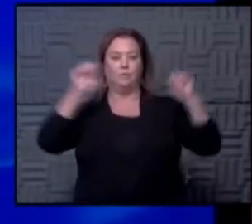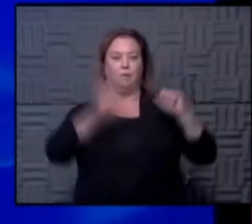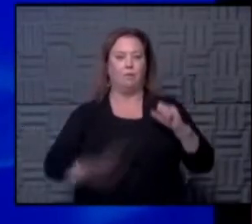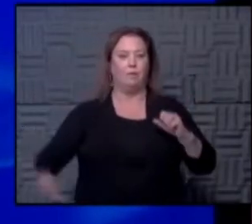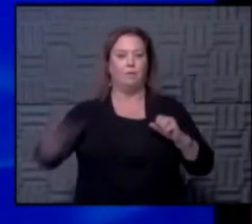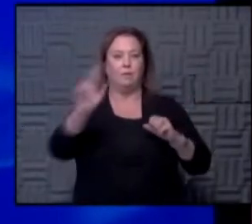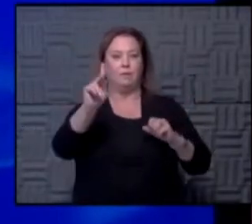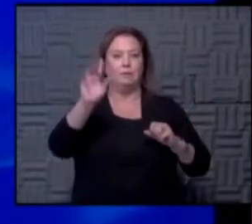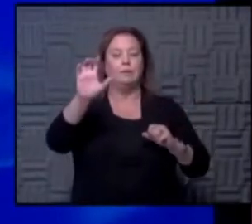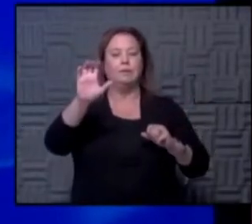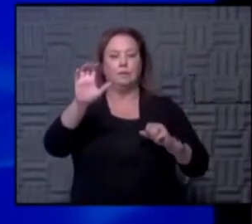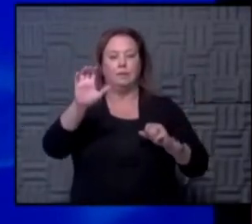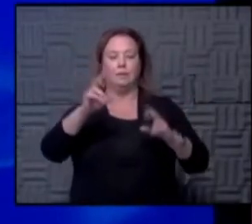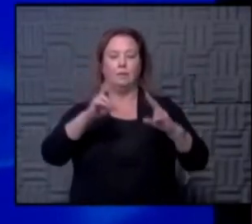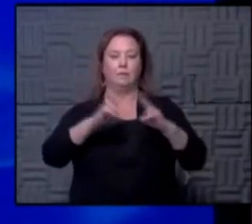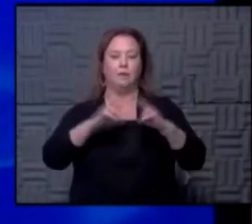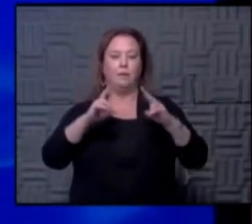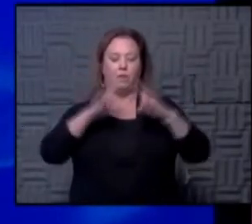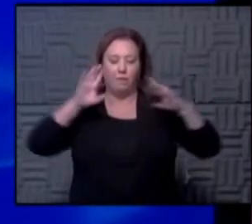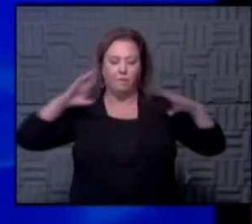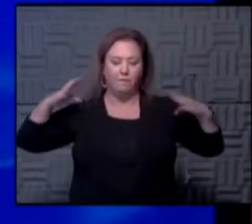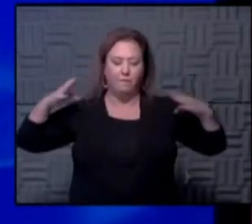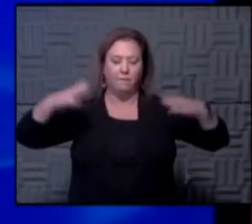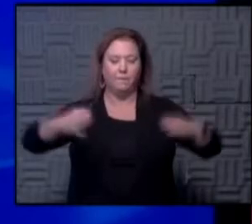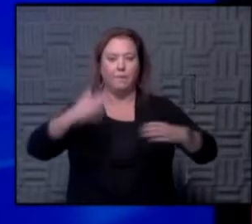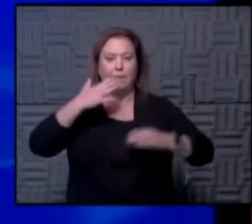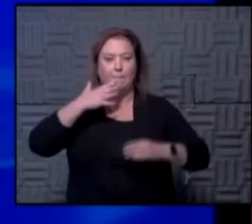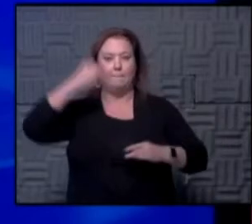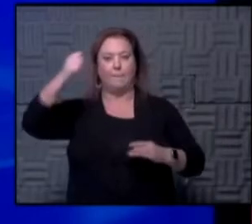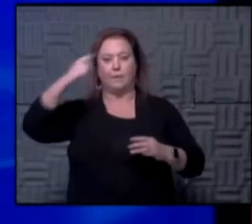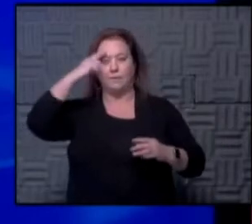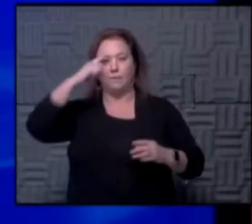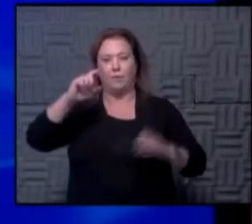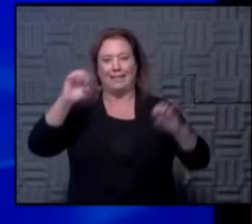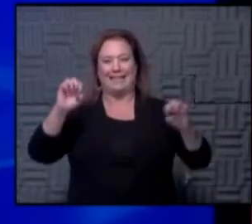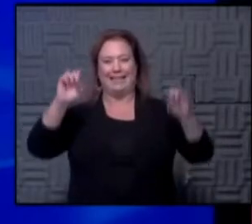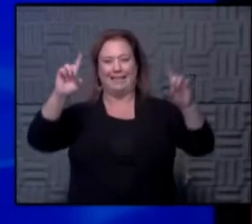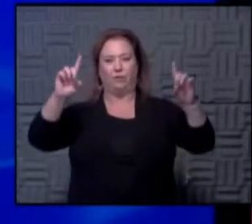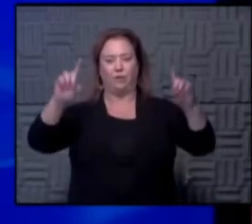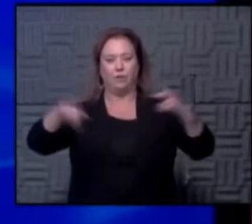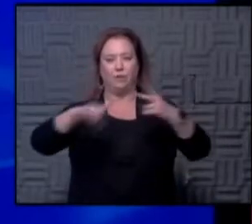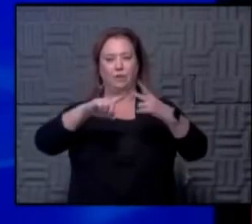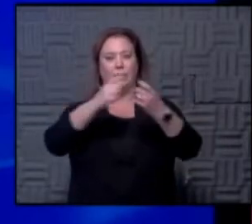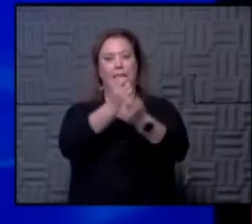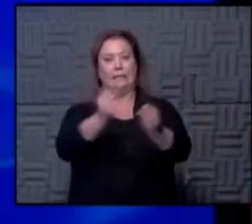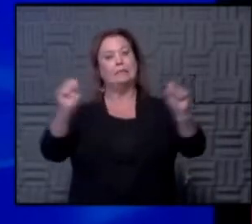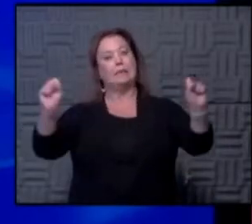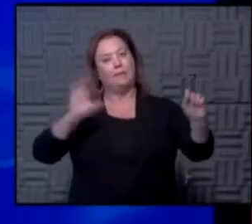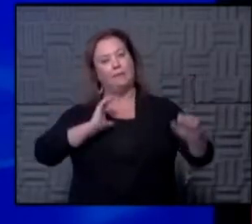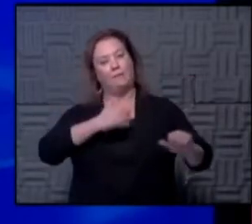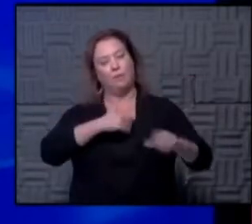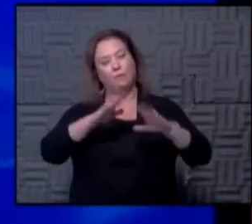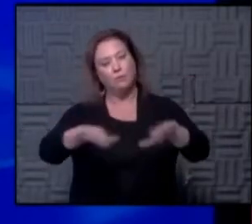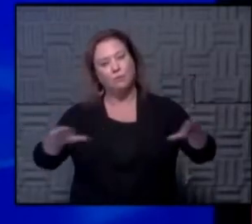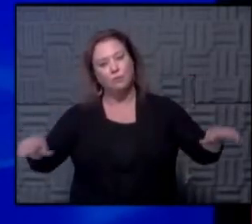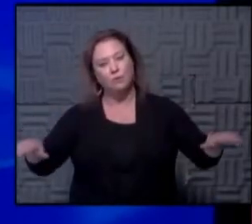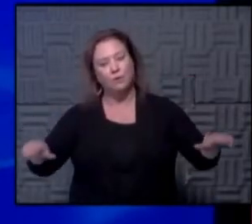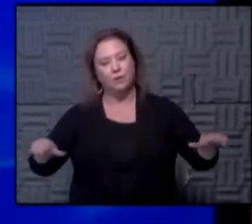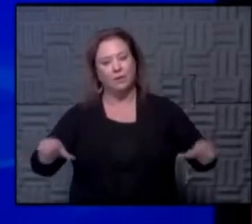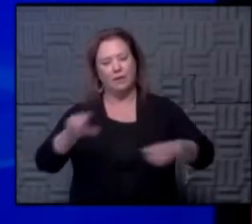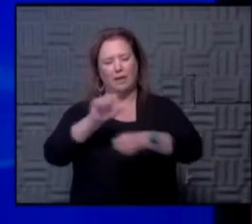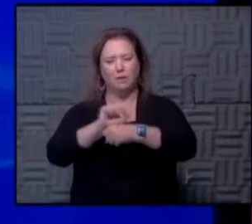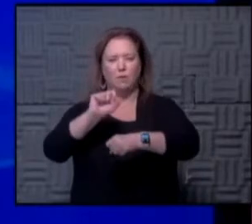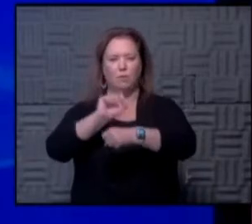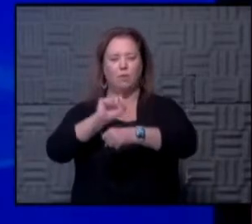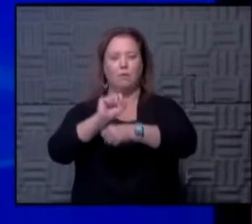the metro, they are very, very focused on what's best for the education and the safety of our children. And they are